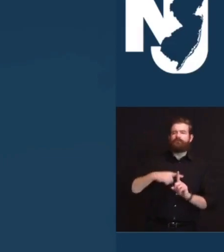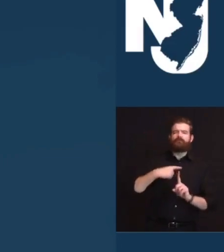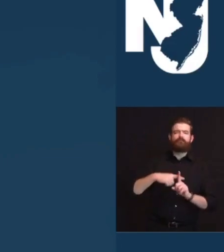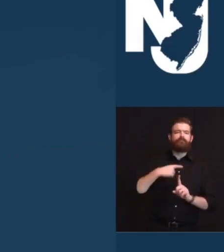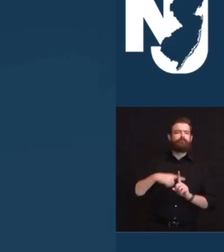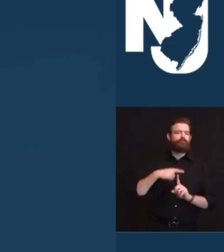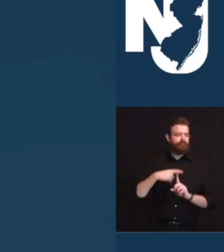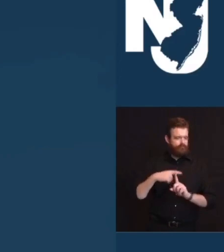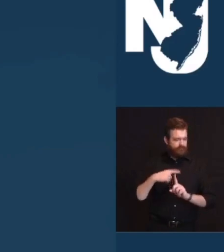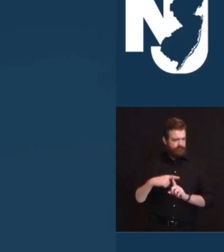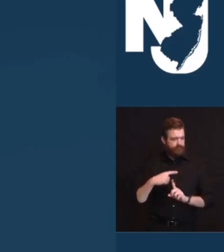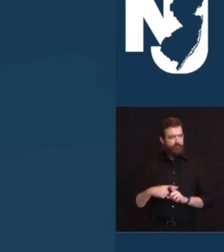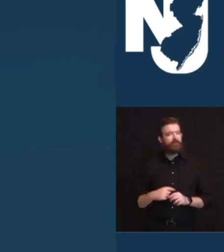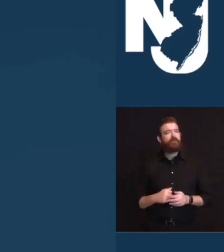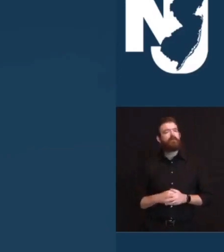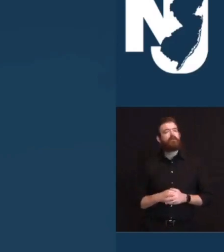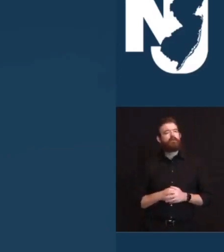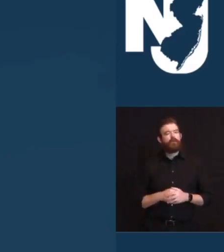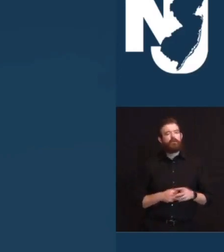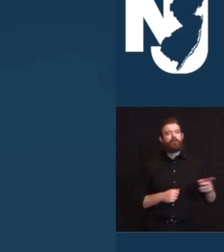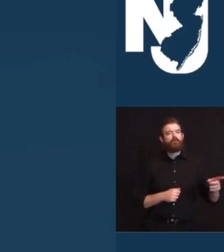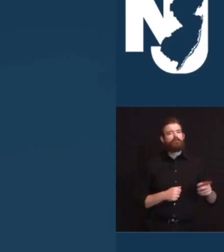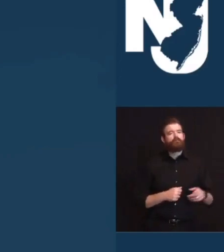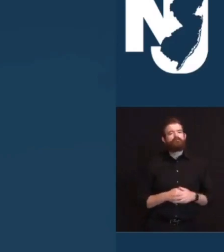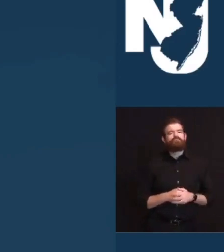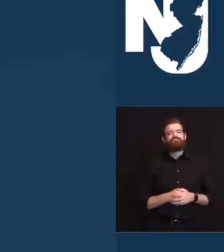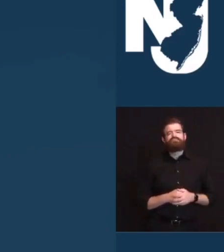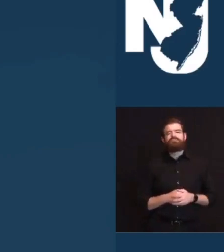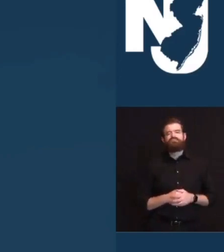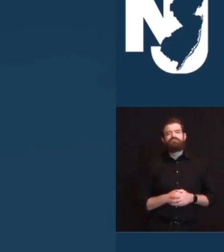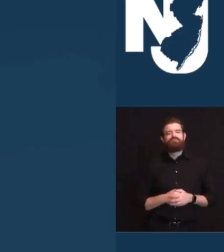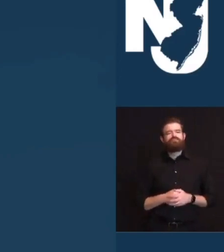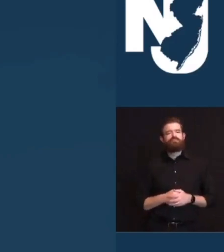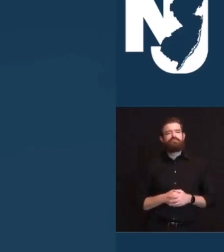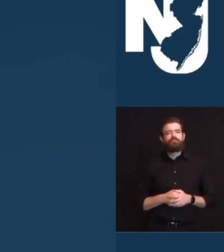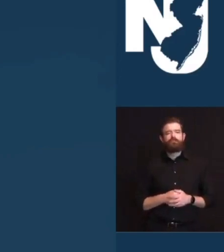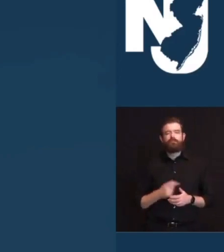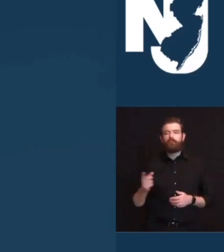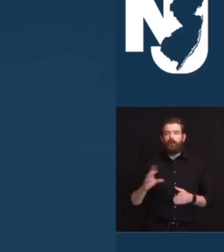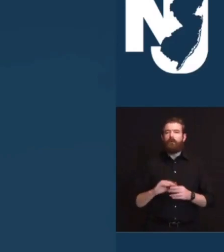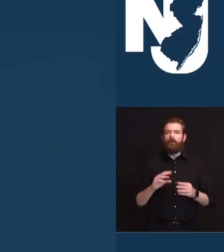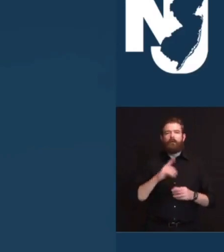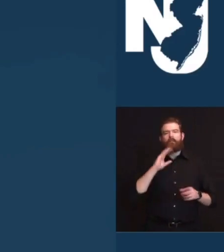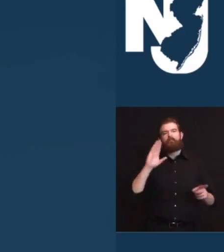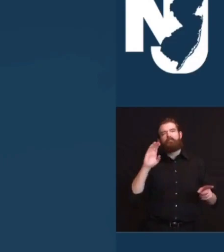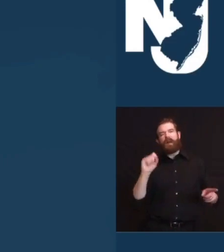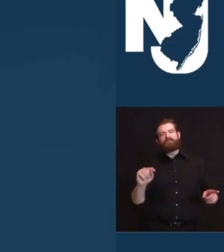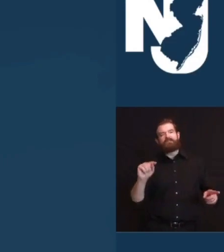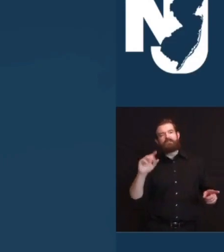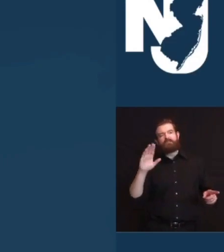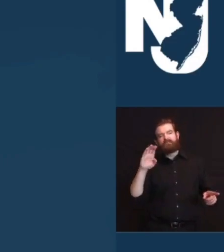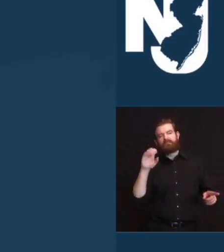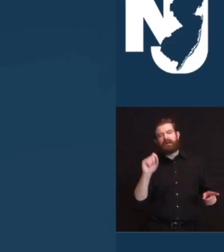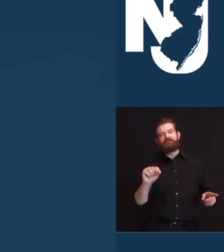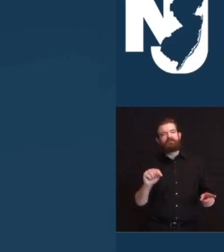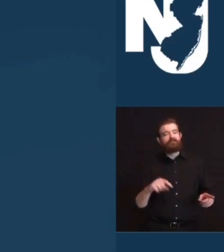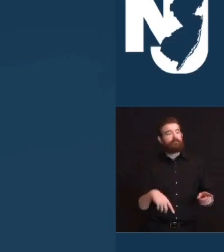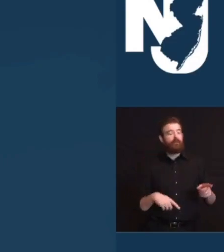his vocabulary. It was the best dinner he ever had, the best sandwich he had. It was the best day that he'd ever lived. Mel